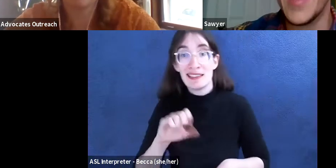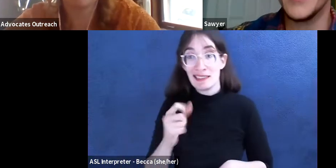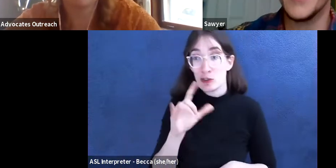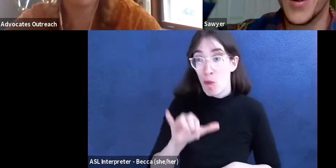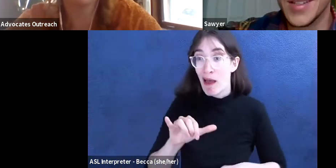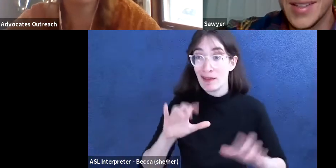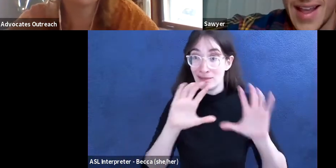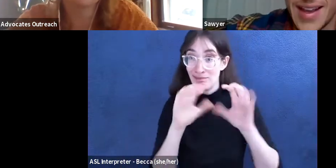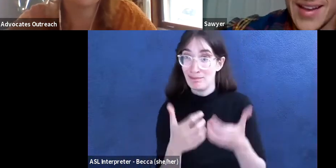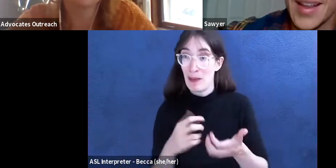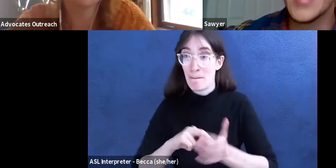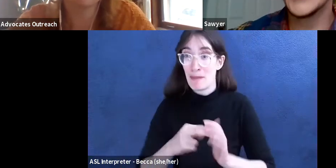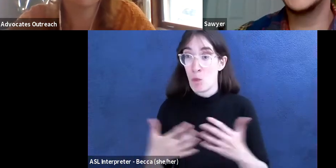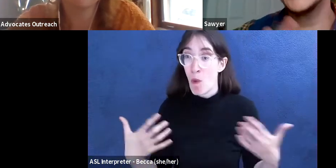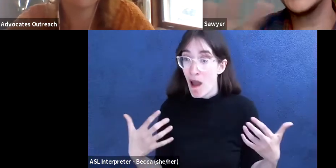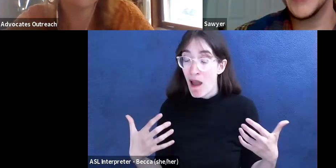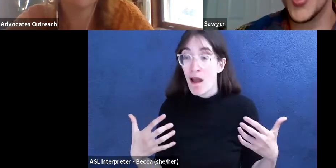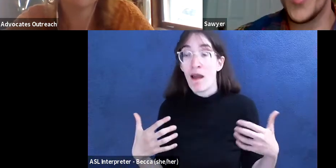how to like